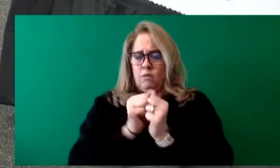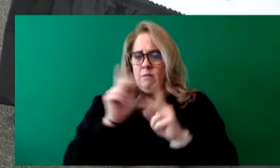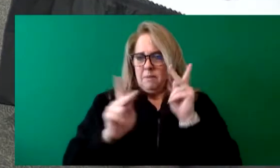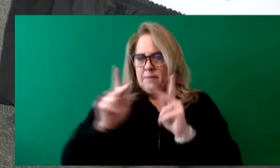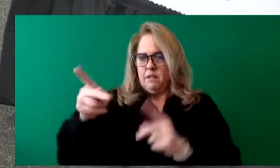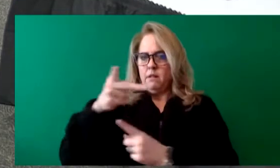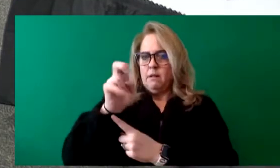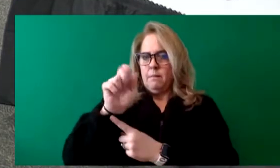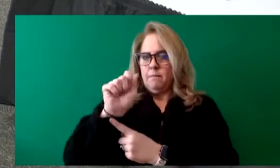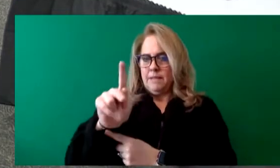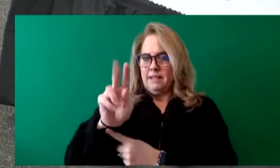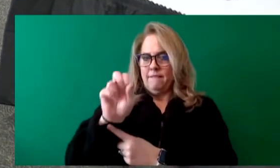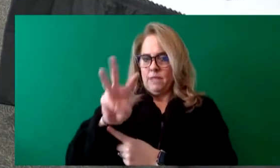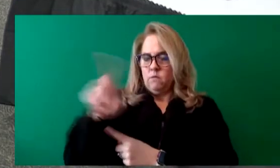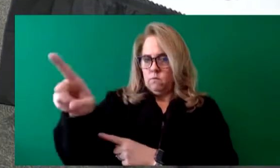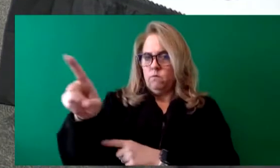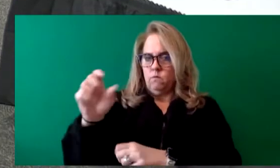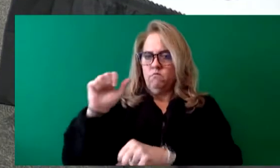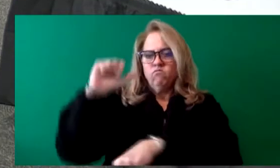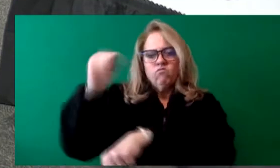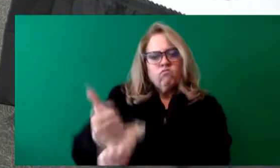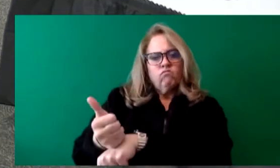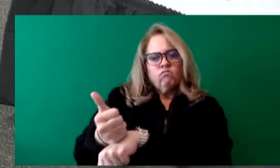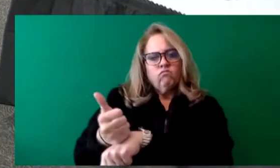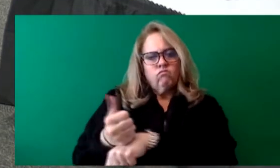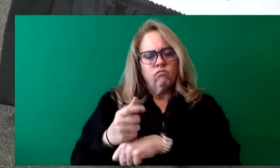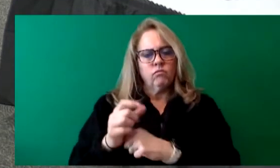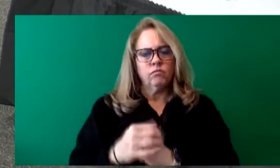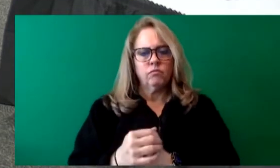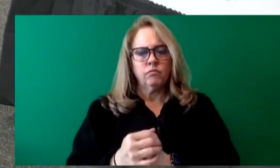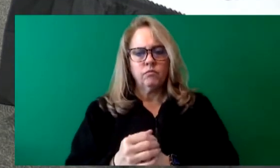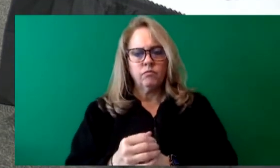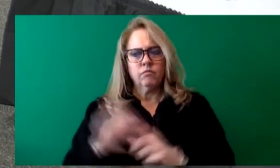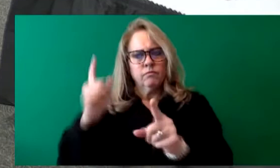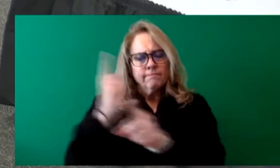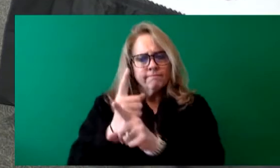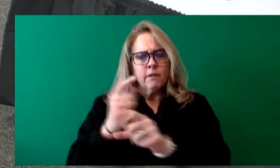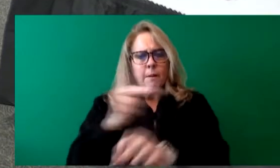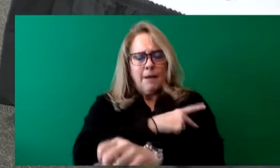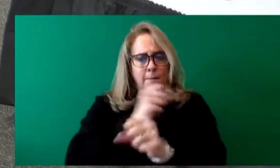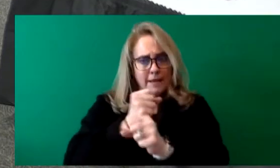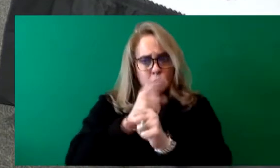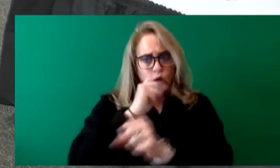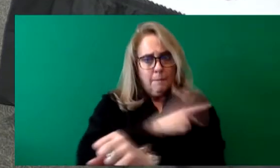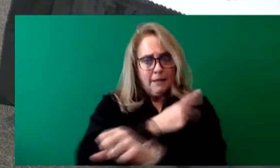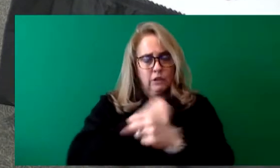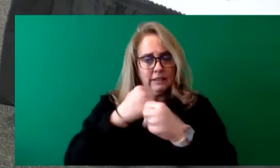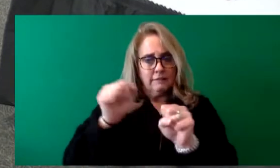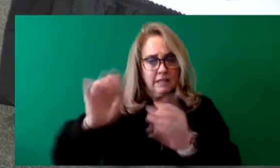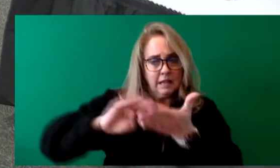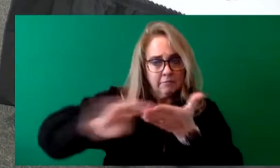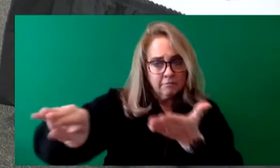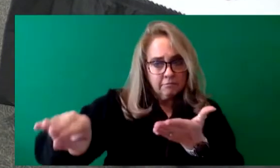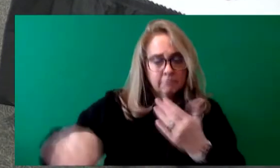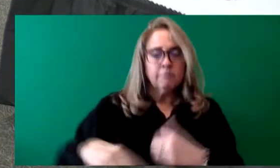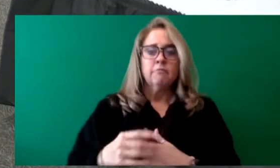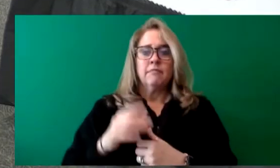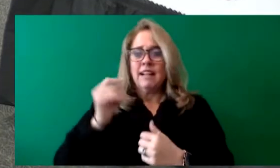and appropriate patient discharge when acute inpatient hospital care was no longer needed for these